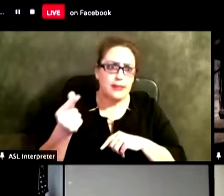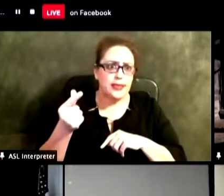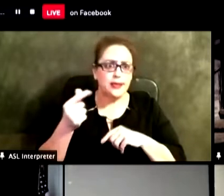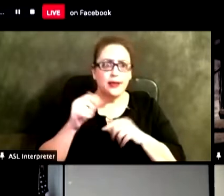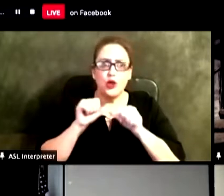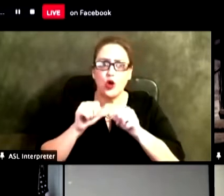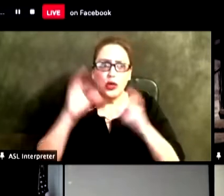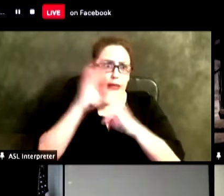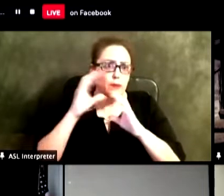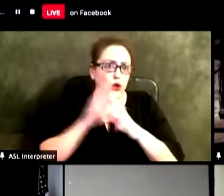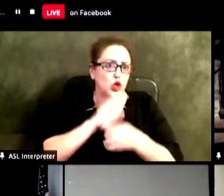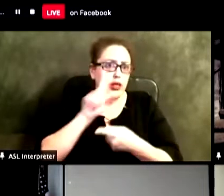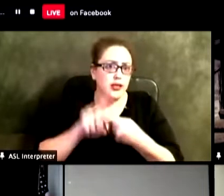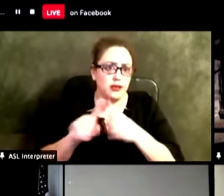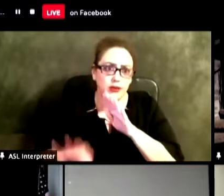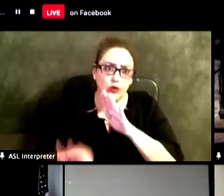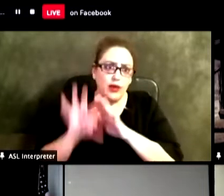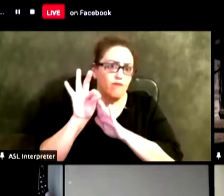them.